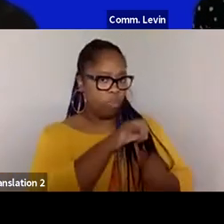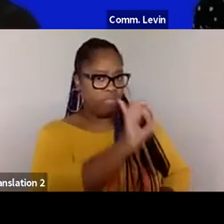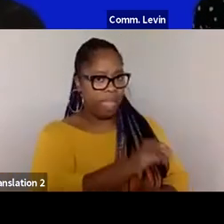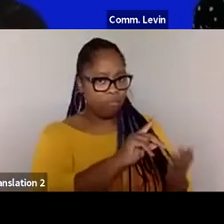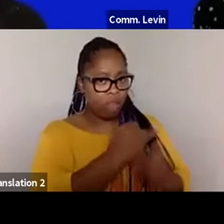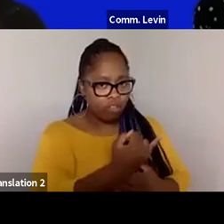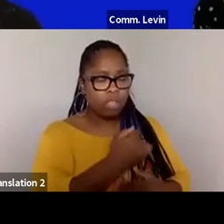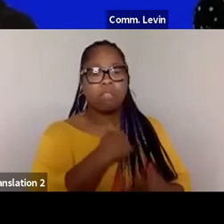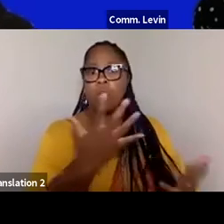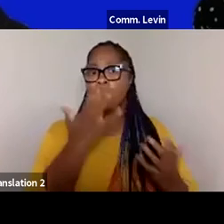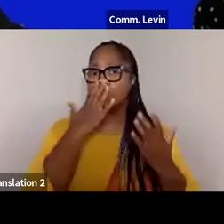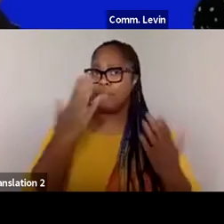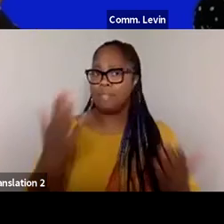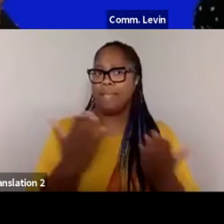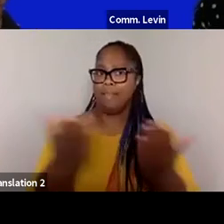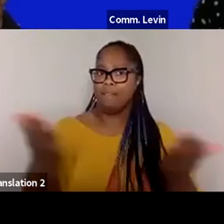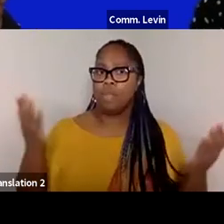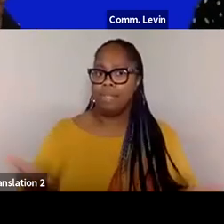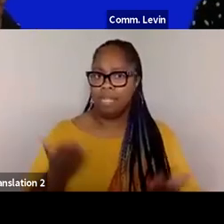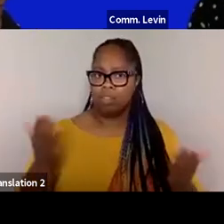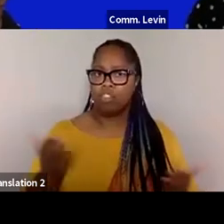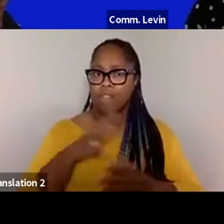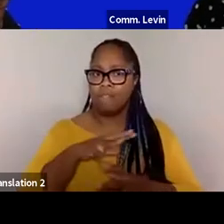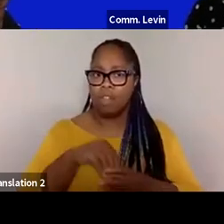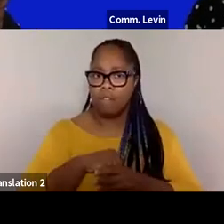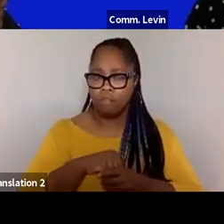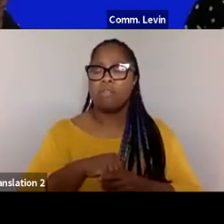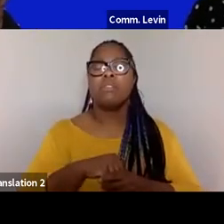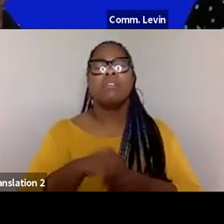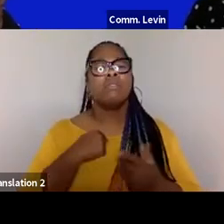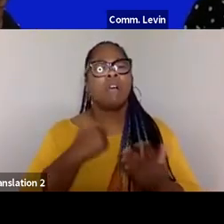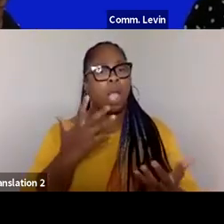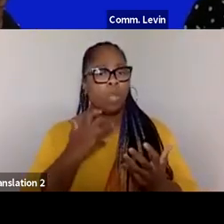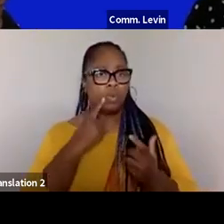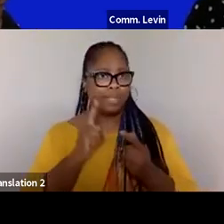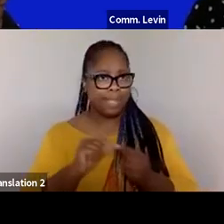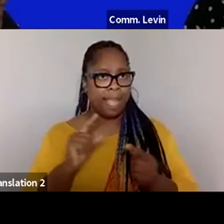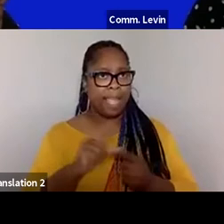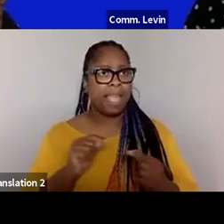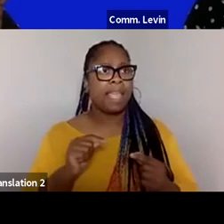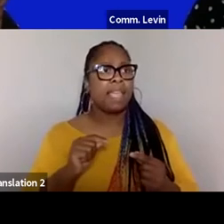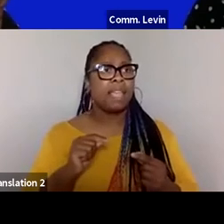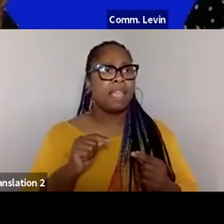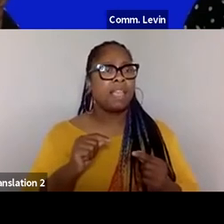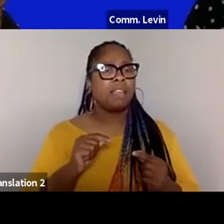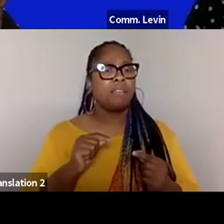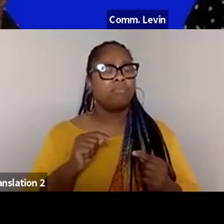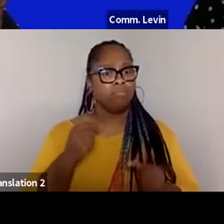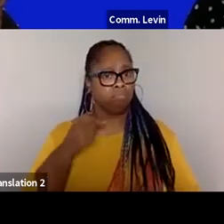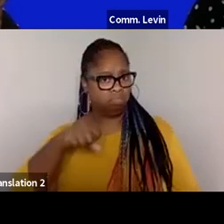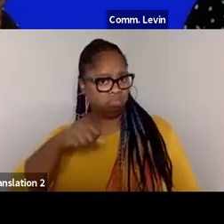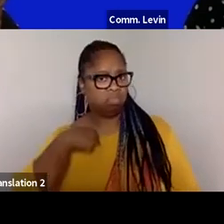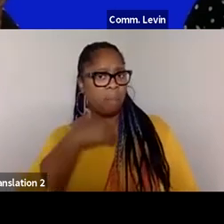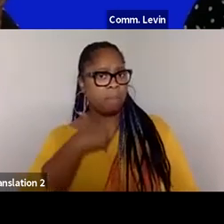want to thank everyone here involved, and I want to say that I've been not only a member of this